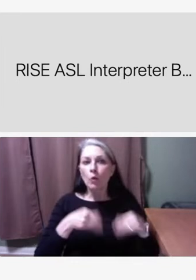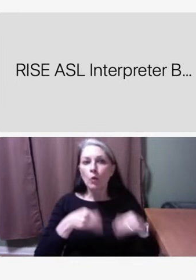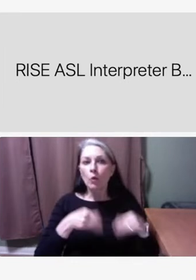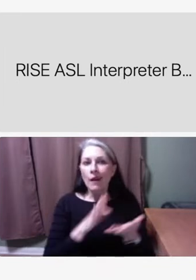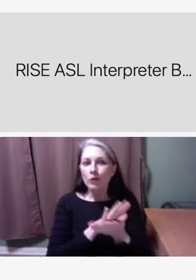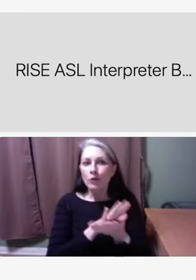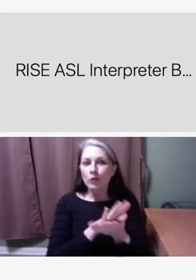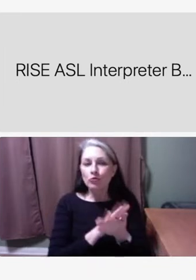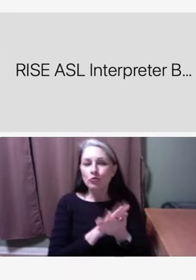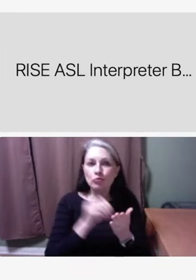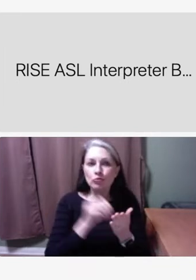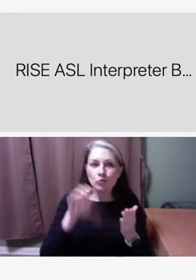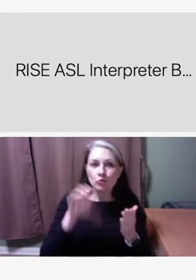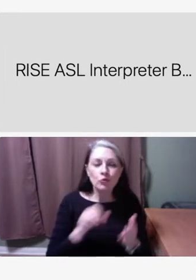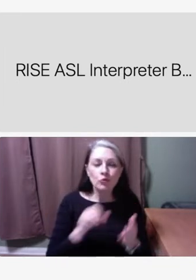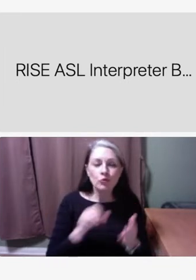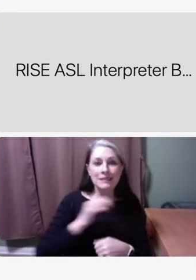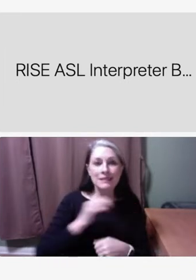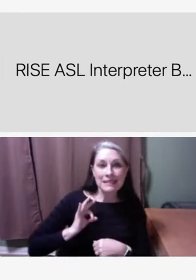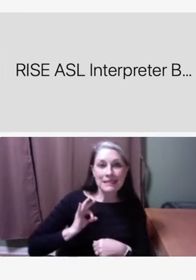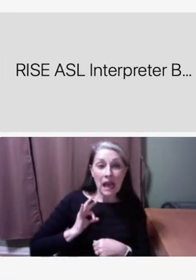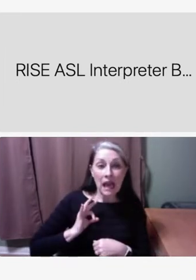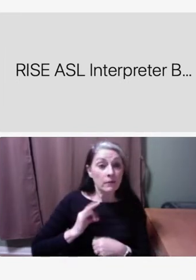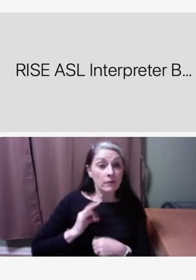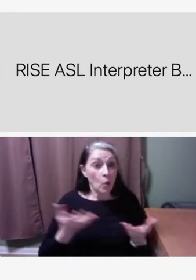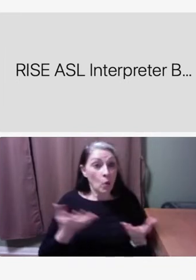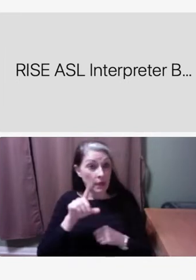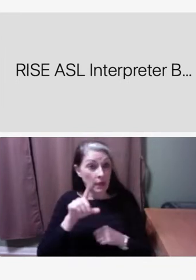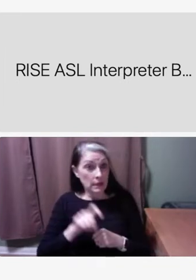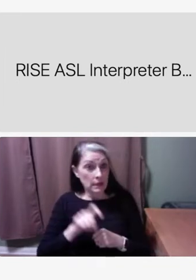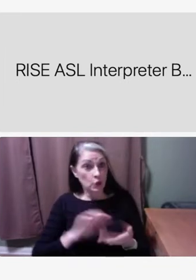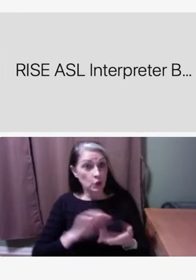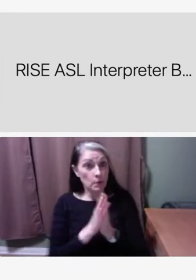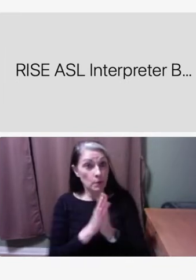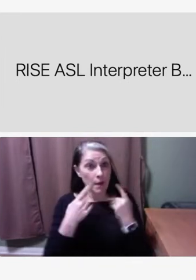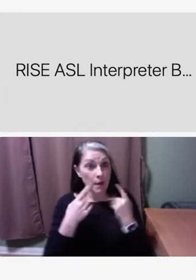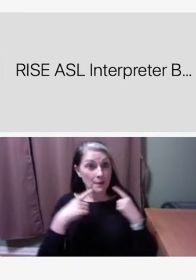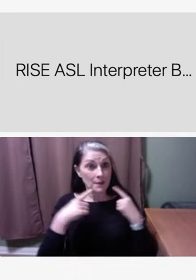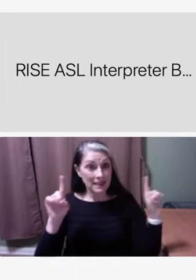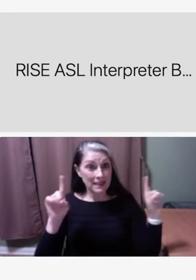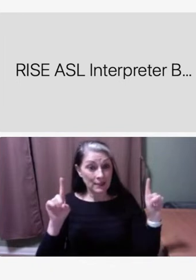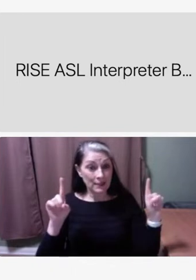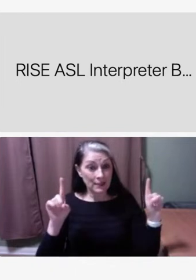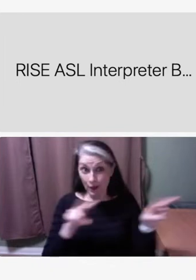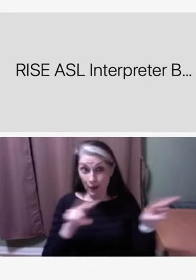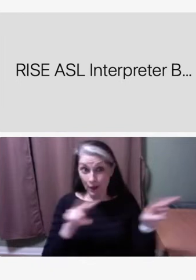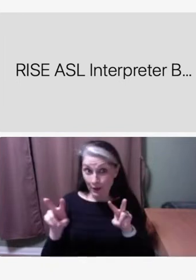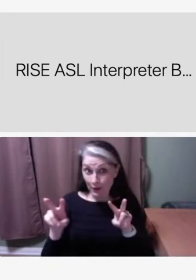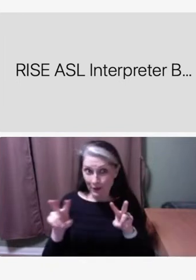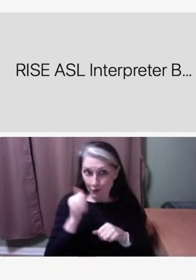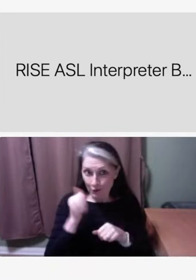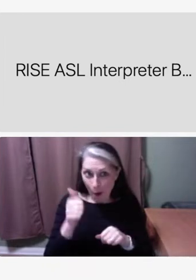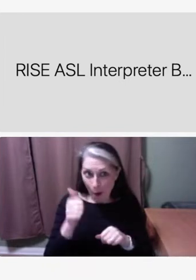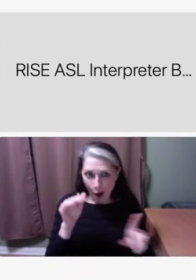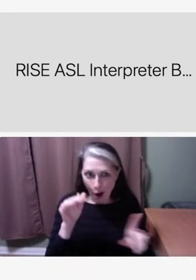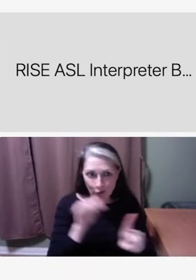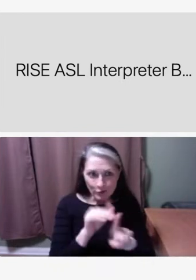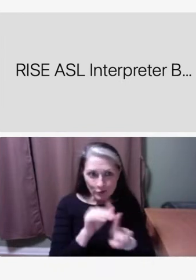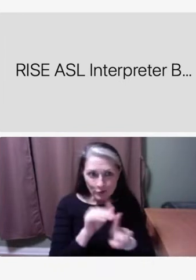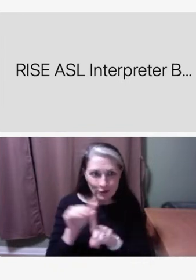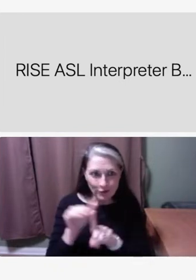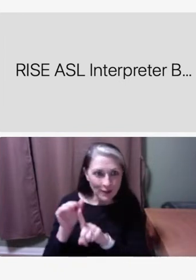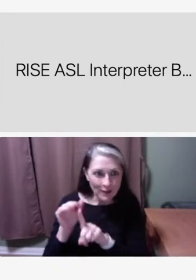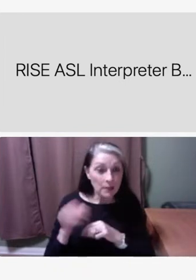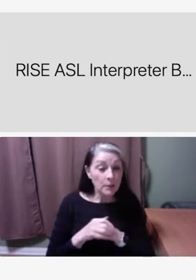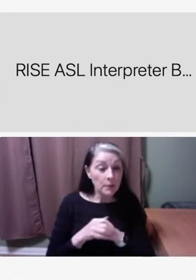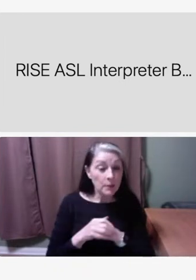staff, what they need in order to be successful. I'll look back at you all. They'll all hit me up tomorrow, and you all know the rules anyhow. But what we also do is really focus